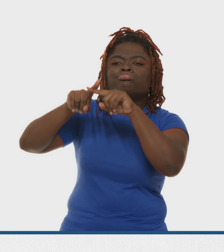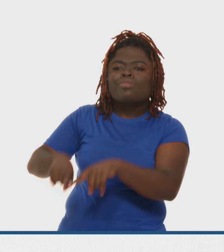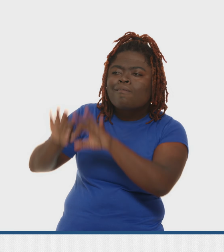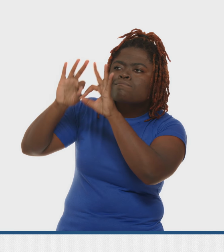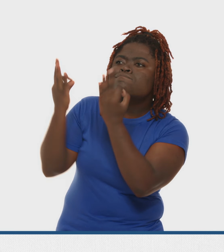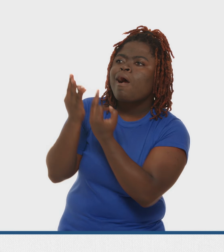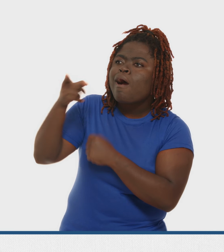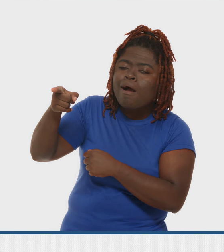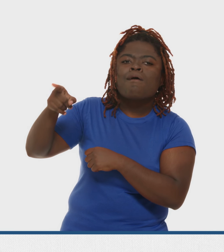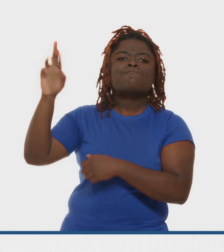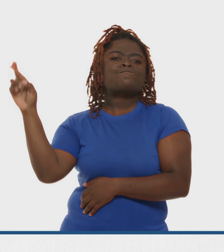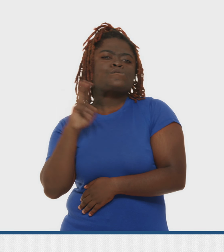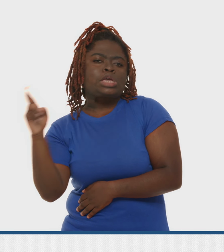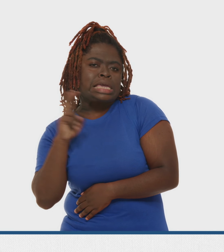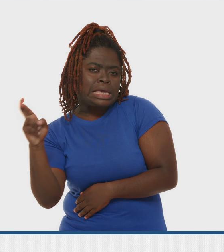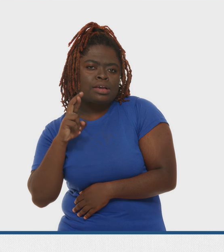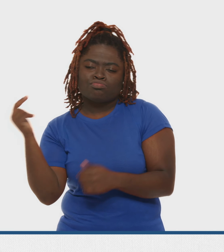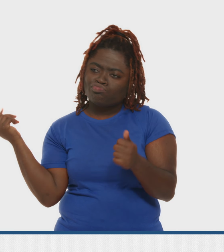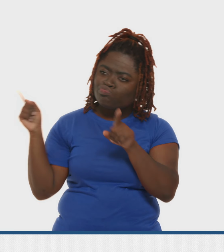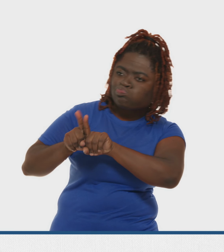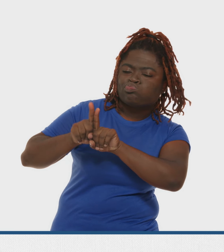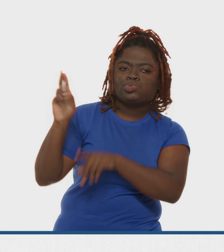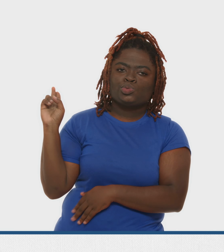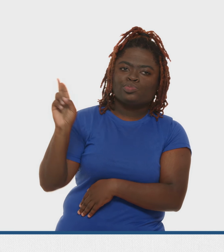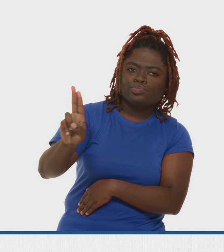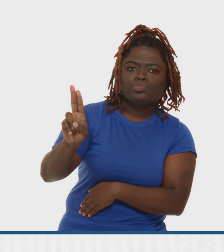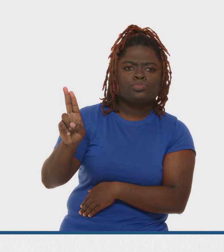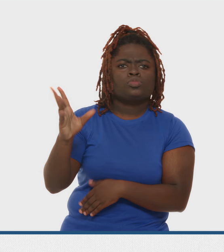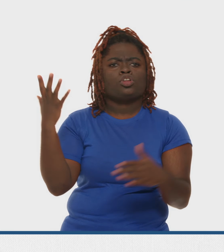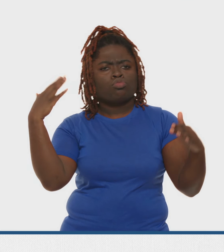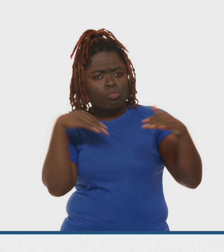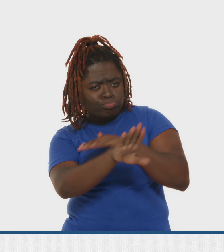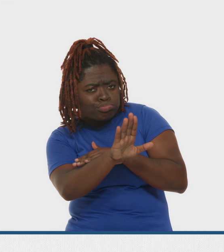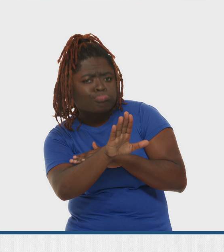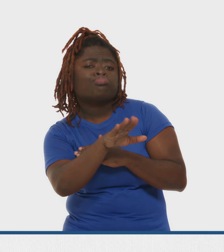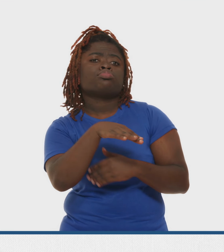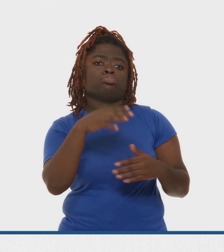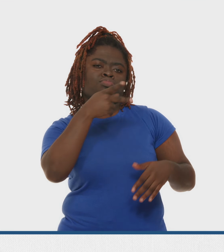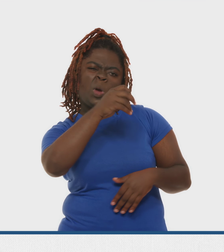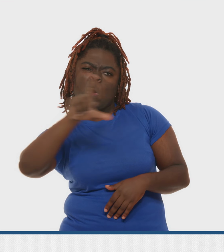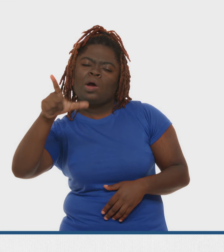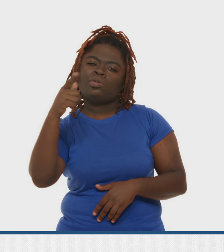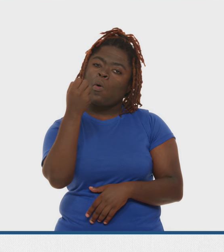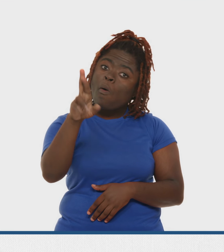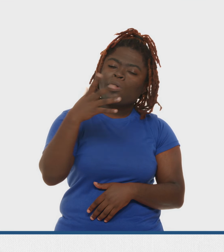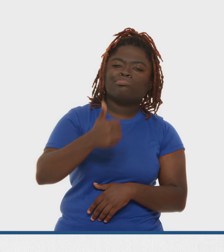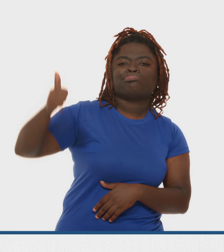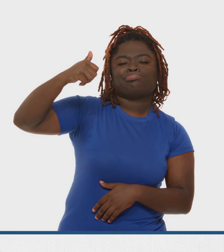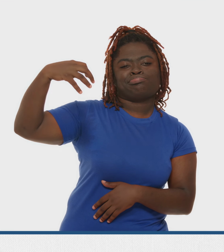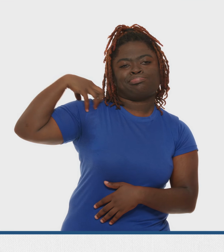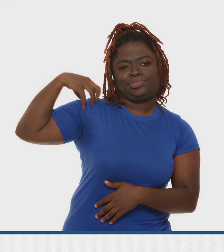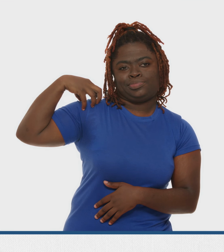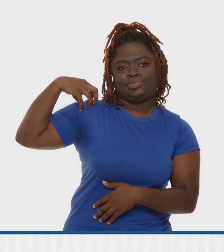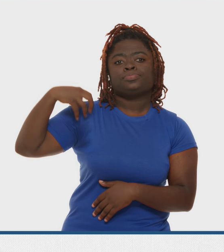or friends to assist them in voting, or compromise the secrecy of their vote by having the presiding officer vote on their behalf